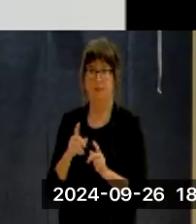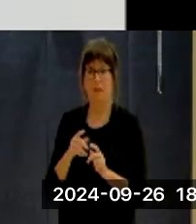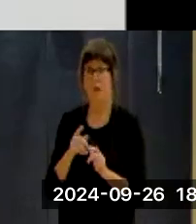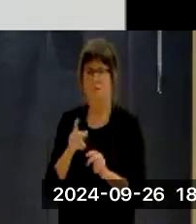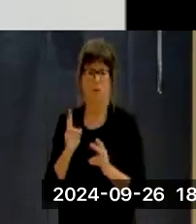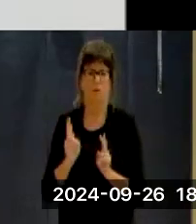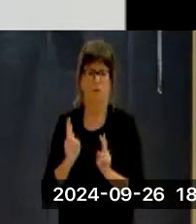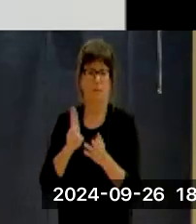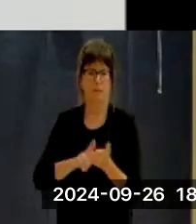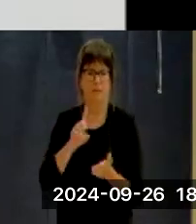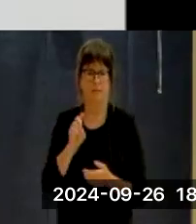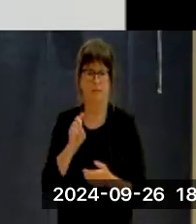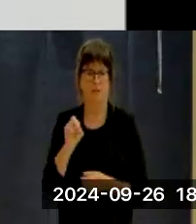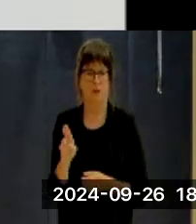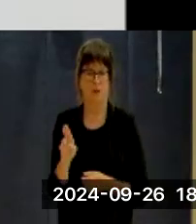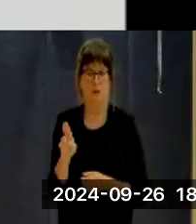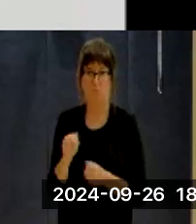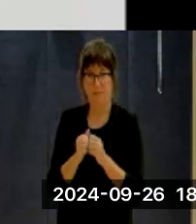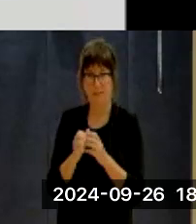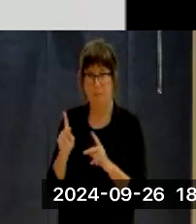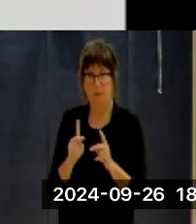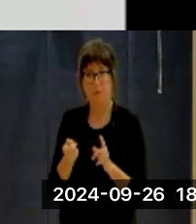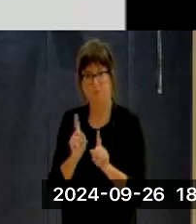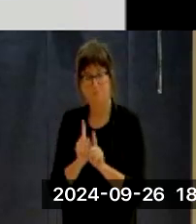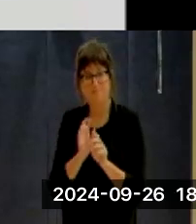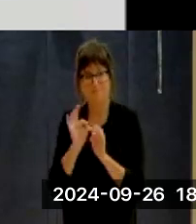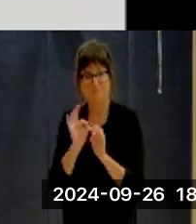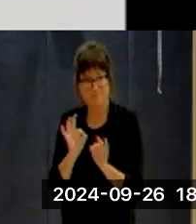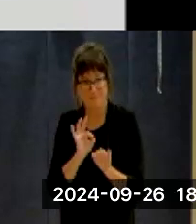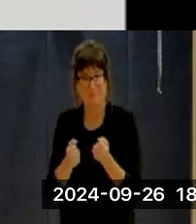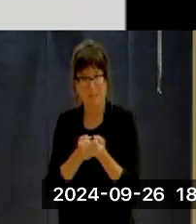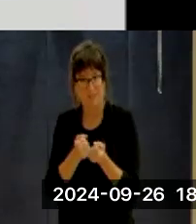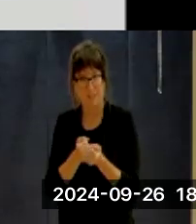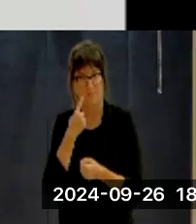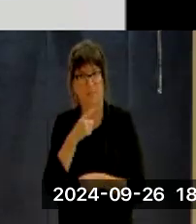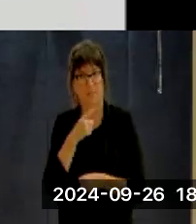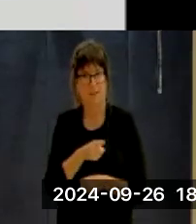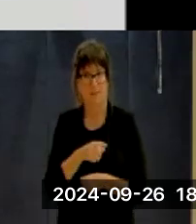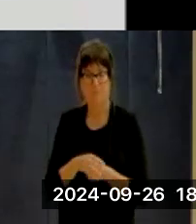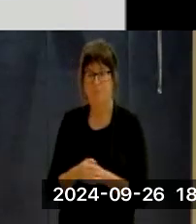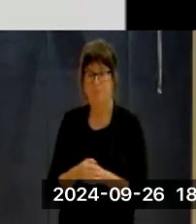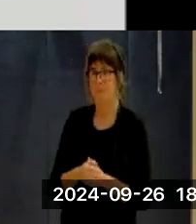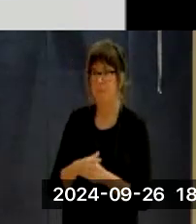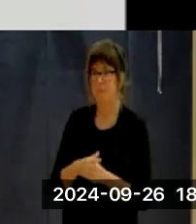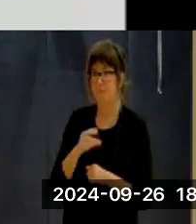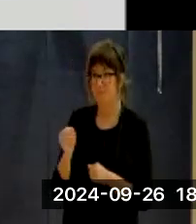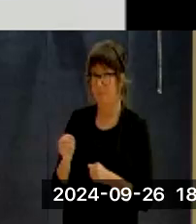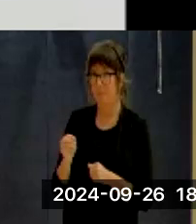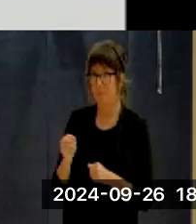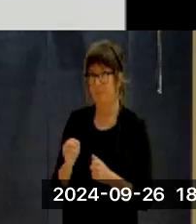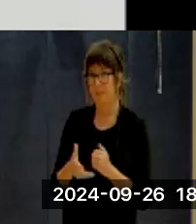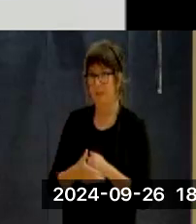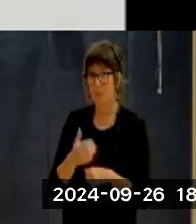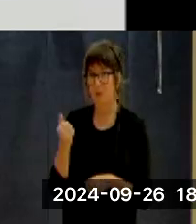DNRs without having people advocate on their behalf? And then also taking away